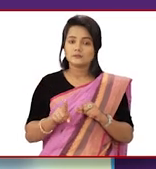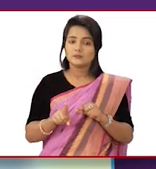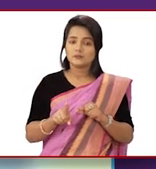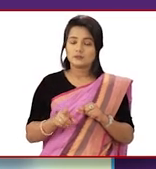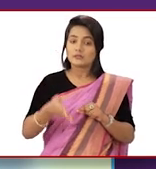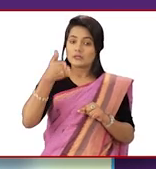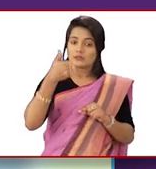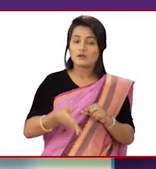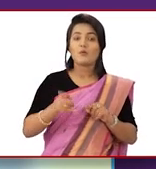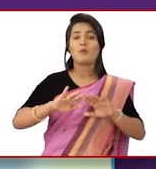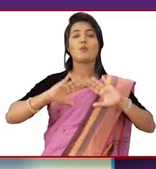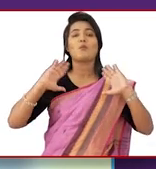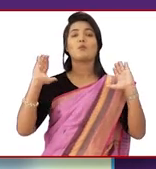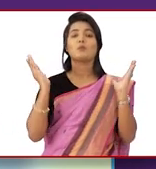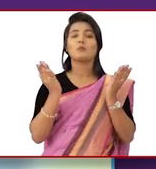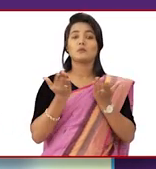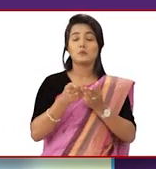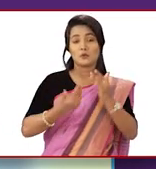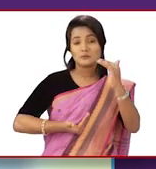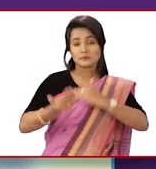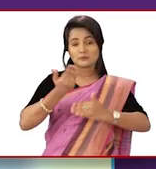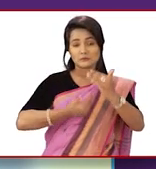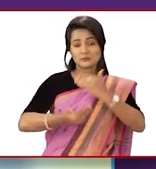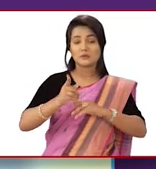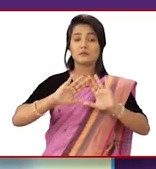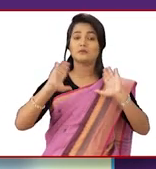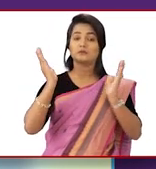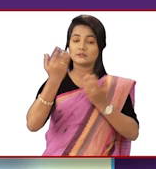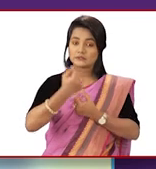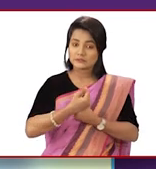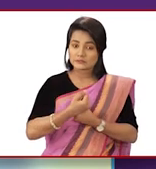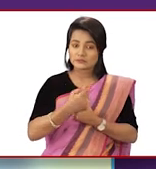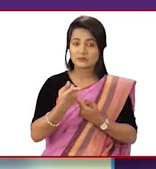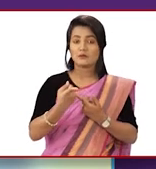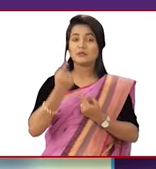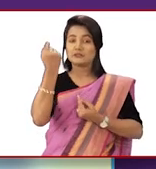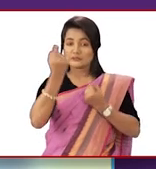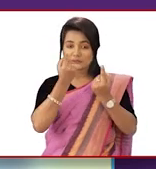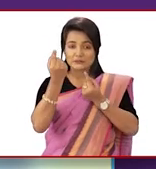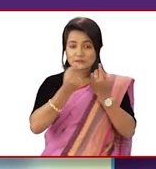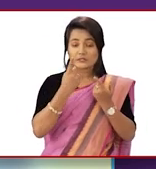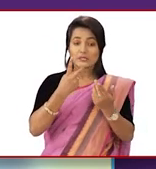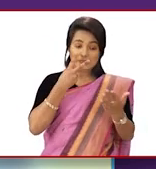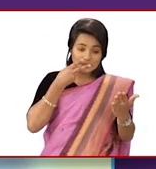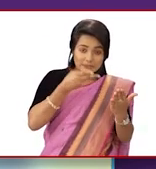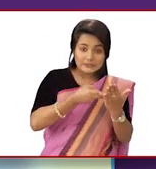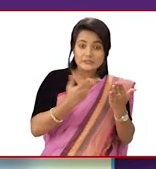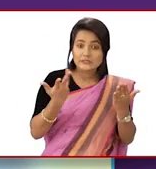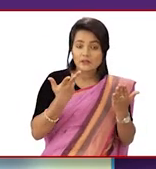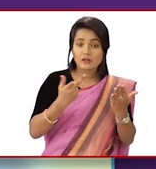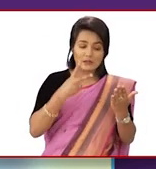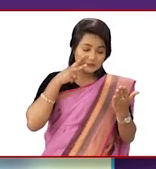now in the era of, you know, globalization, internet, what they're watching, what they're seeing, what